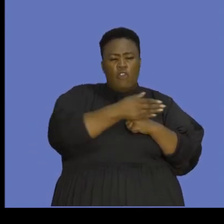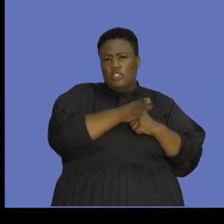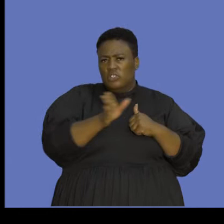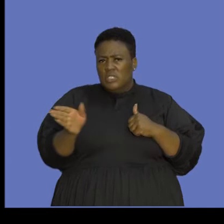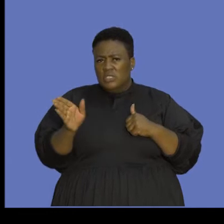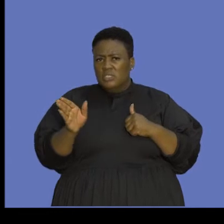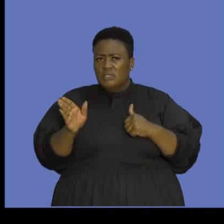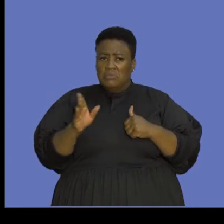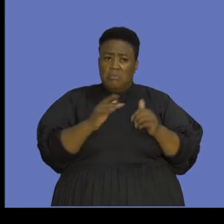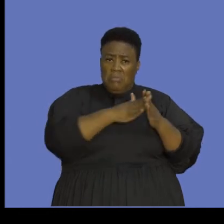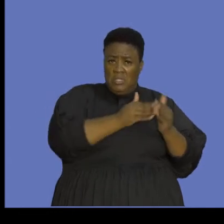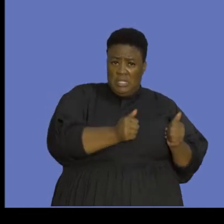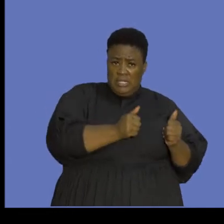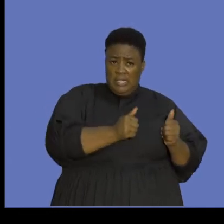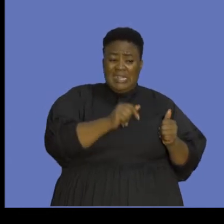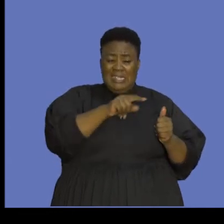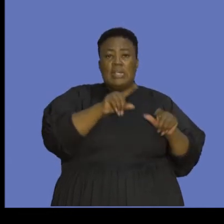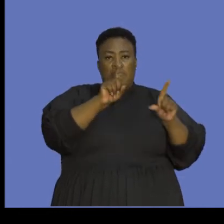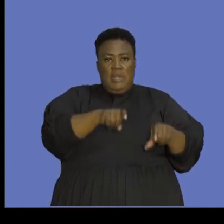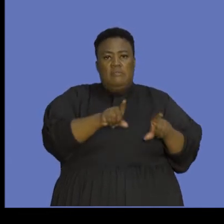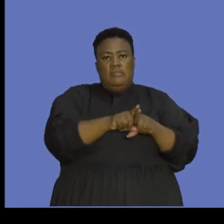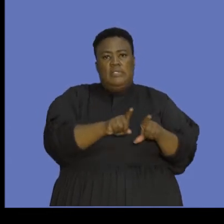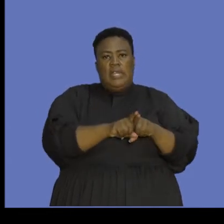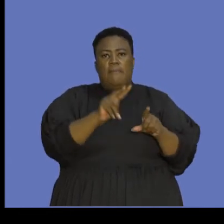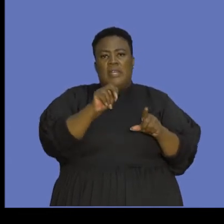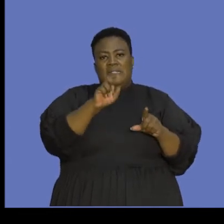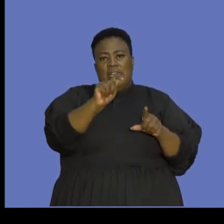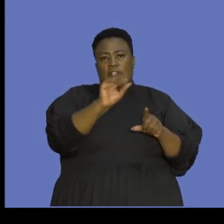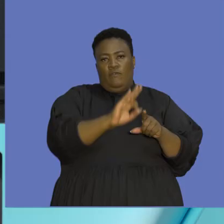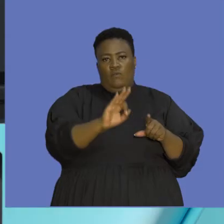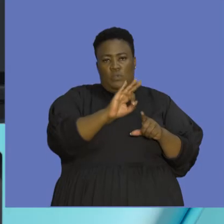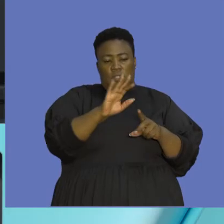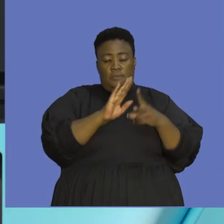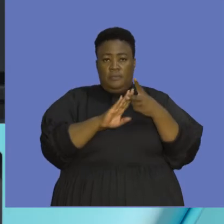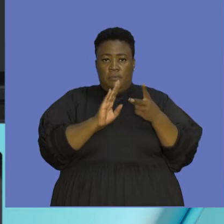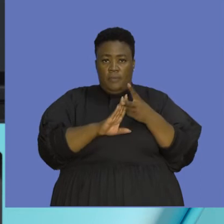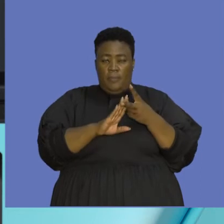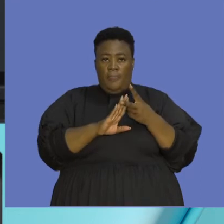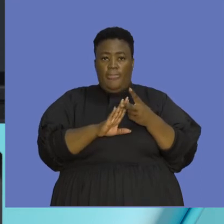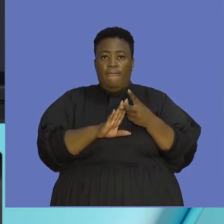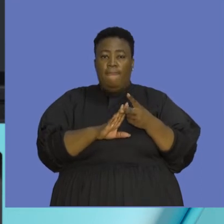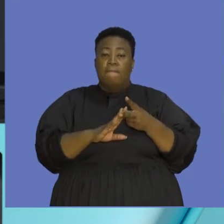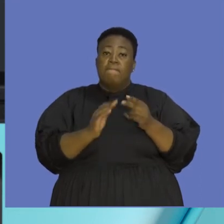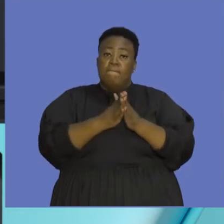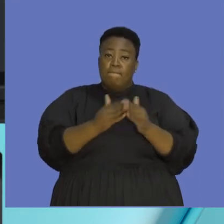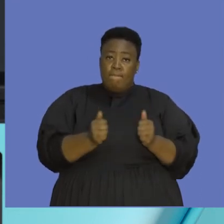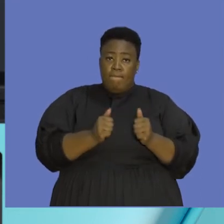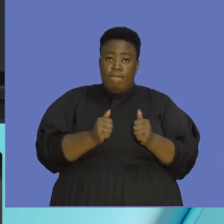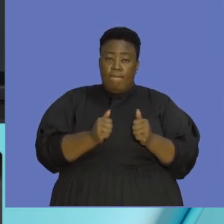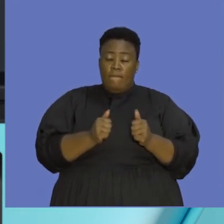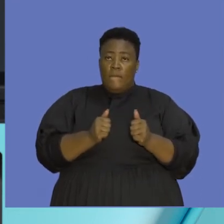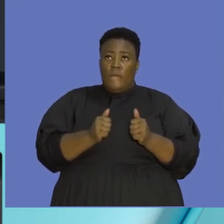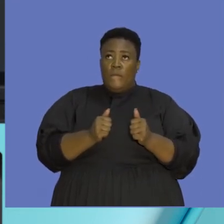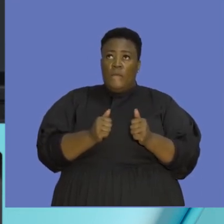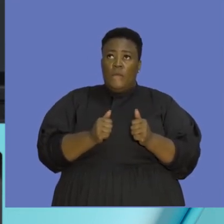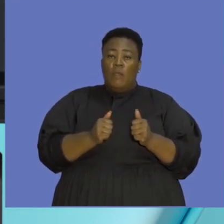the acceleration is the same as the net force. Number two, acceleration is